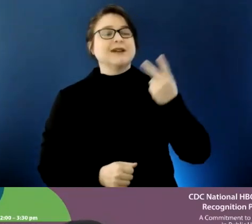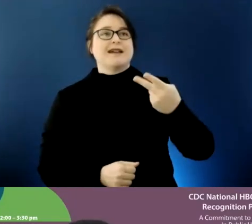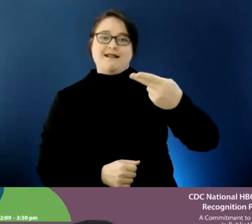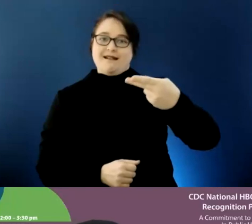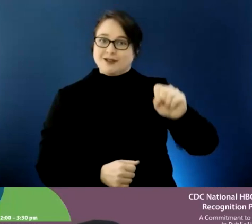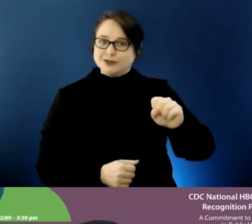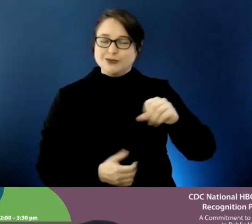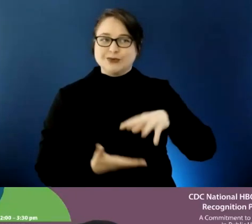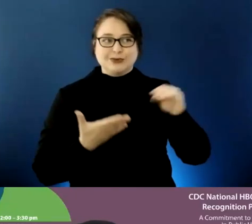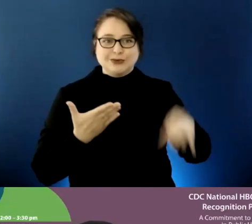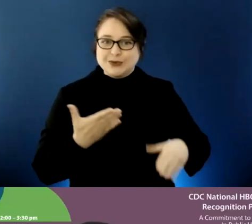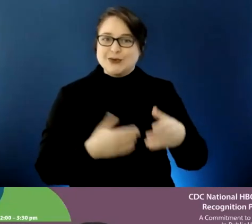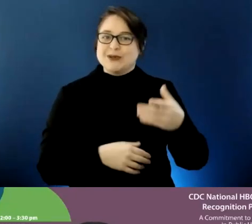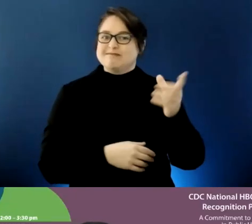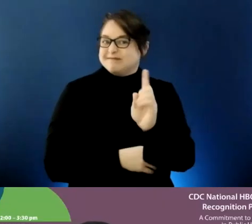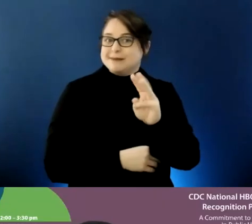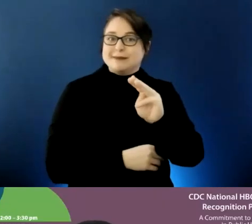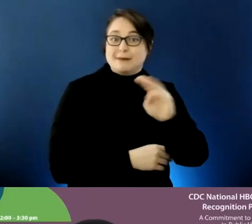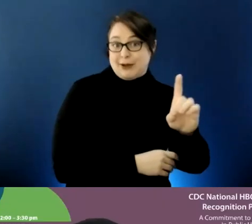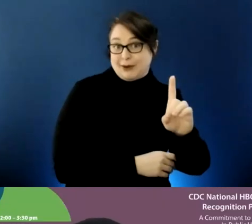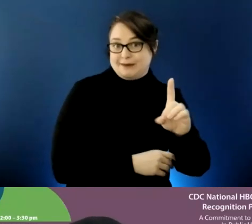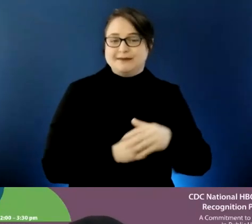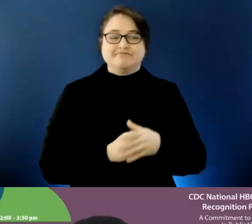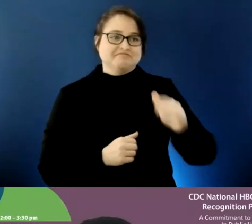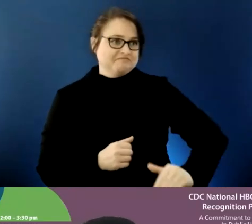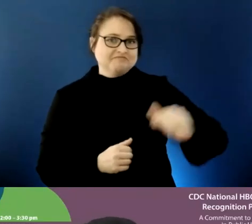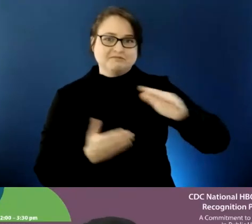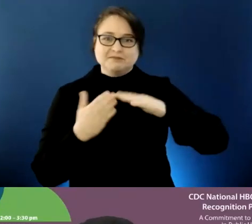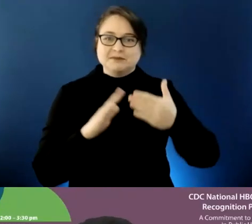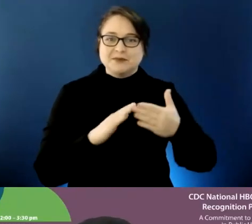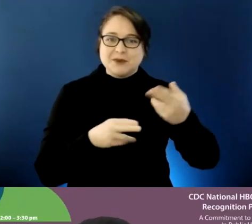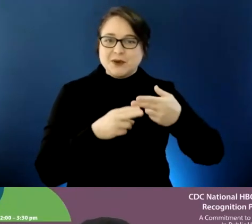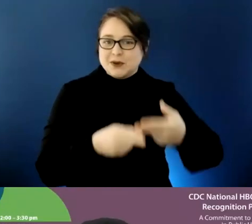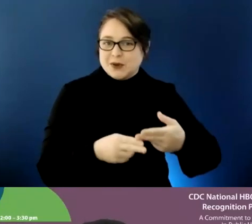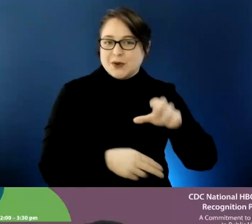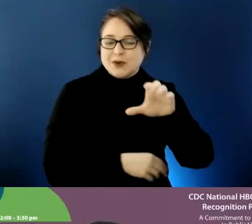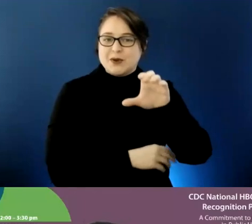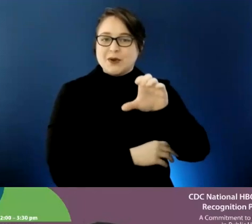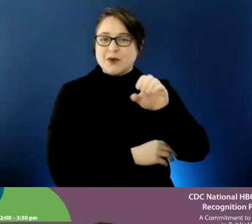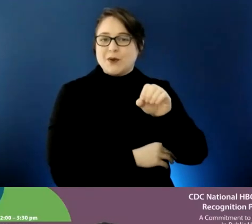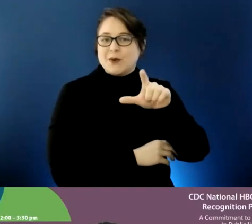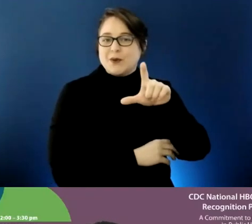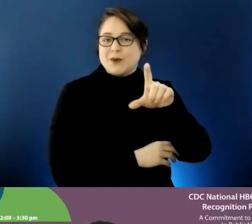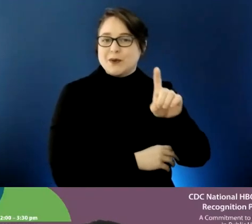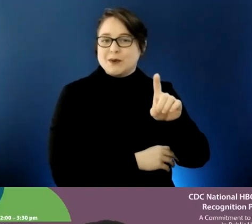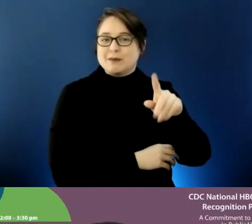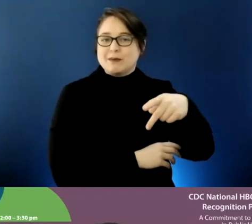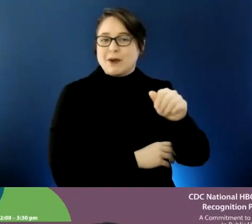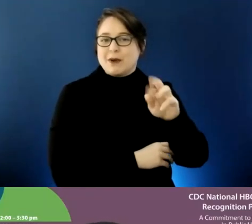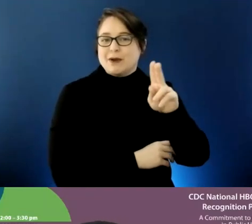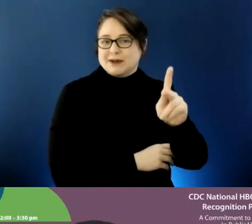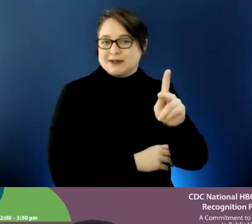in Silver Spring, Maryland, and I grew up in a community called Tacoma Park, Maryland, and I knew that I wanted